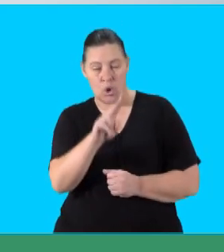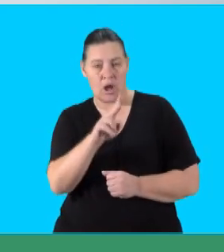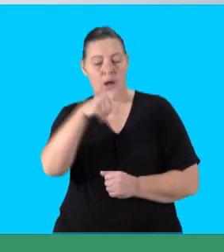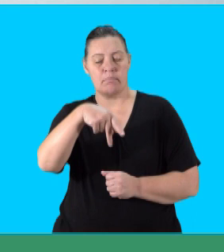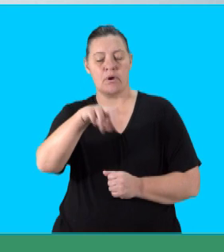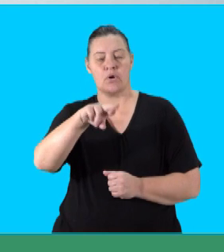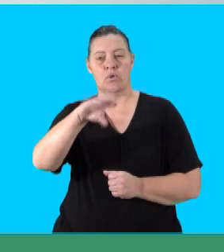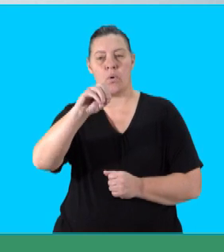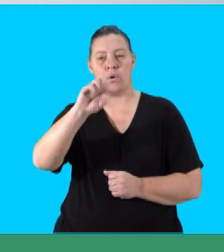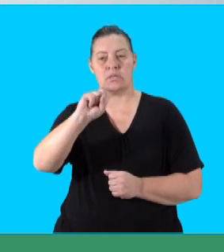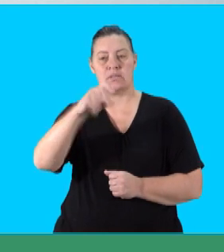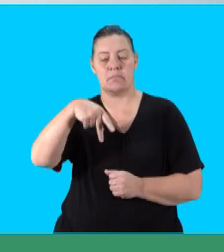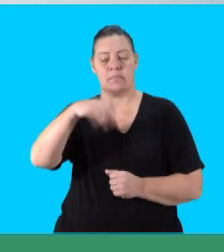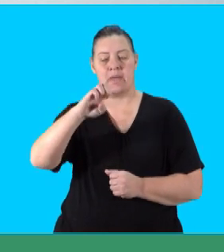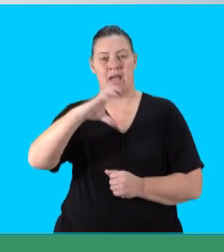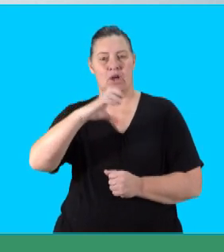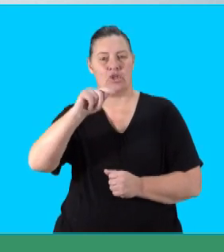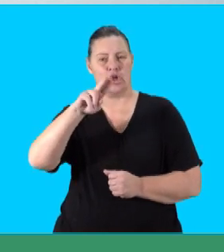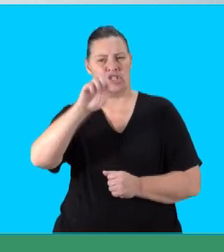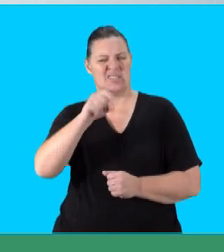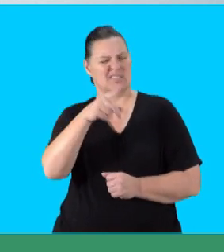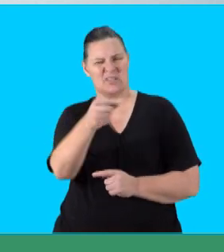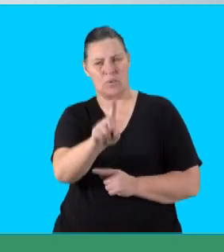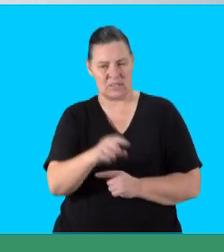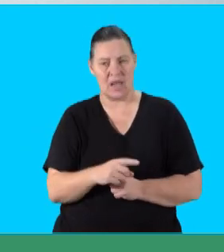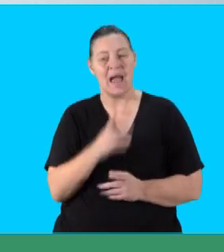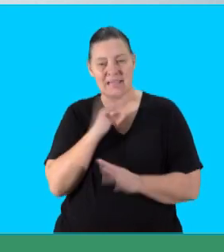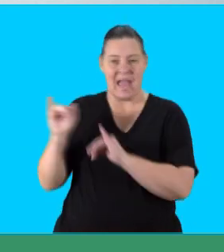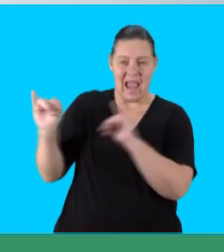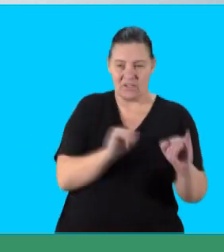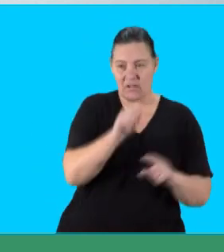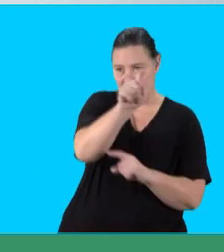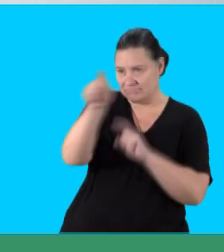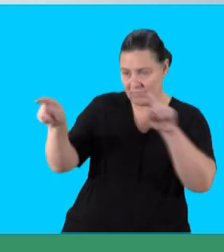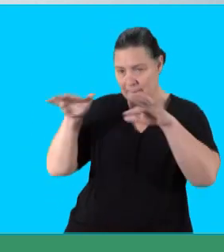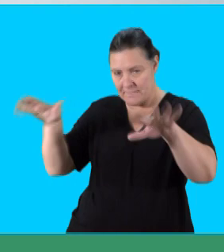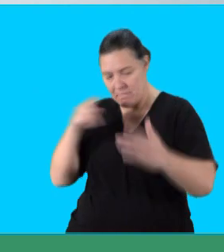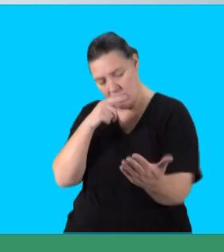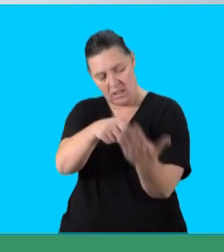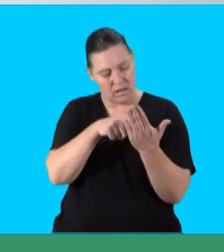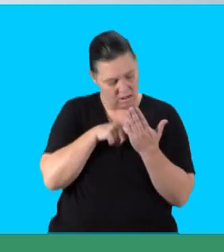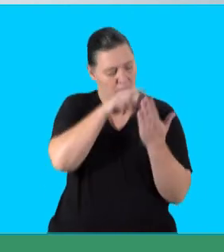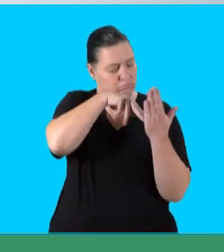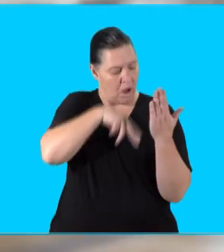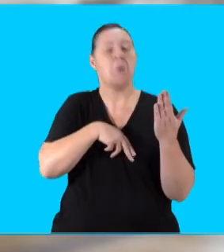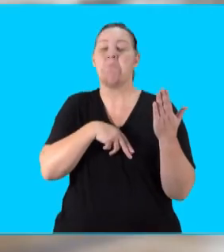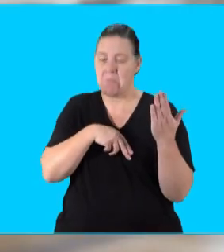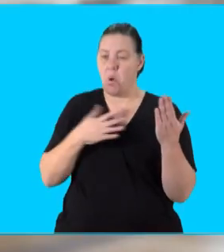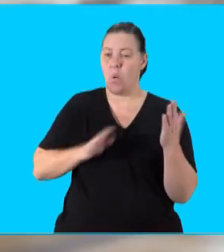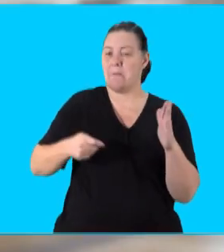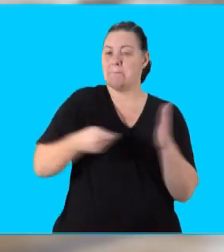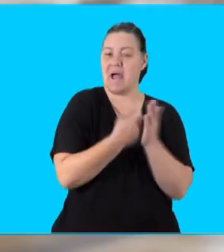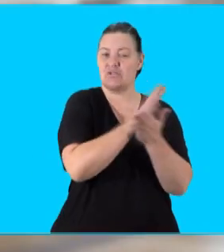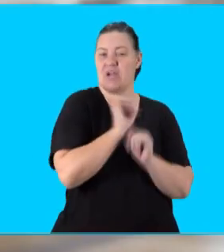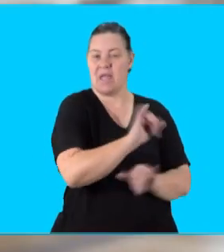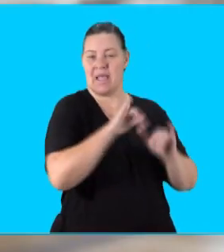of prospectus. A prospectus is a written invitation to convince the public to buy shares. So